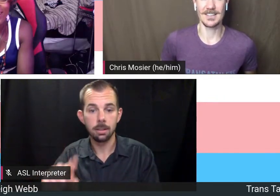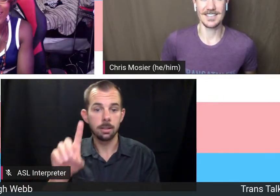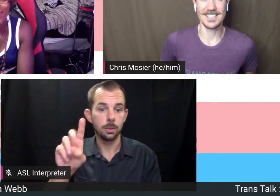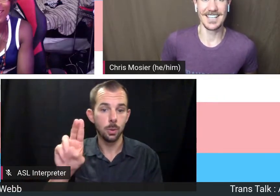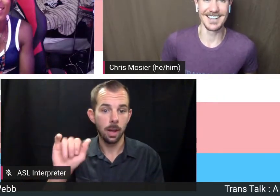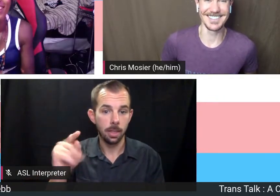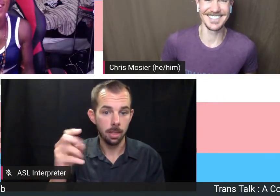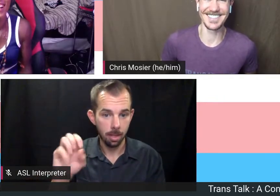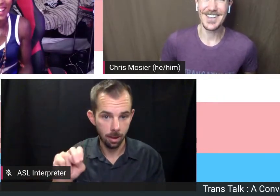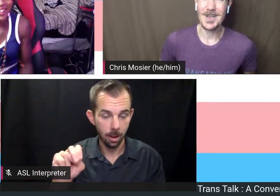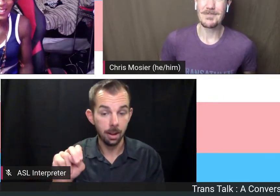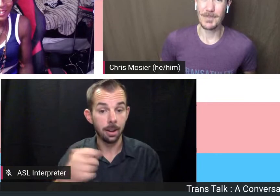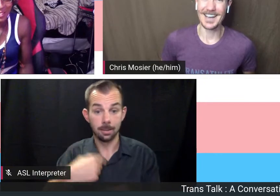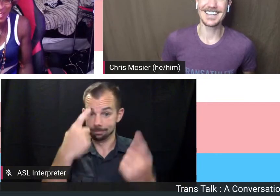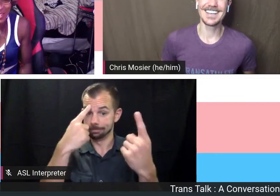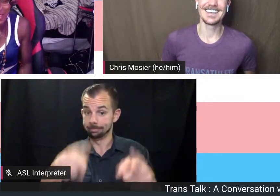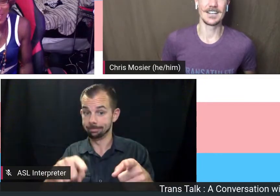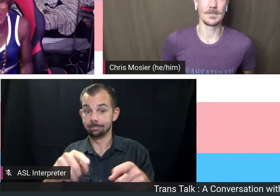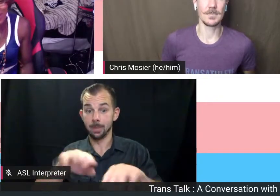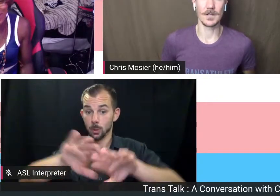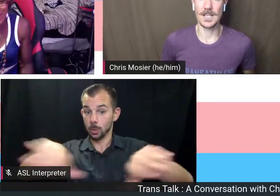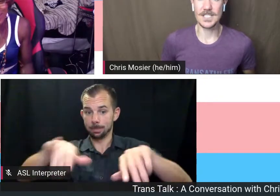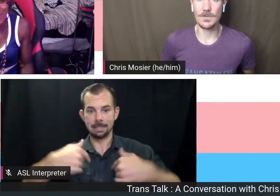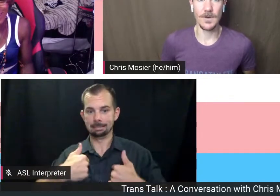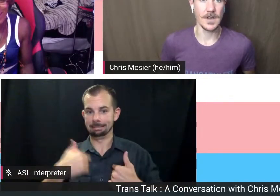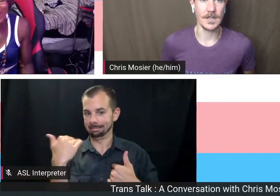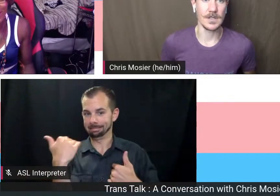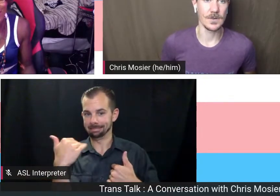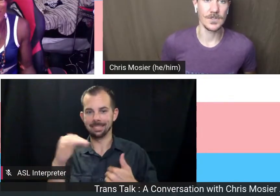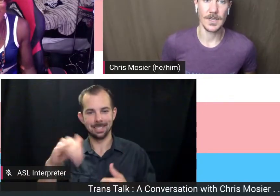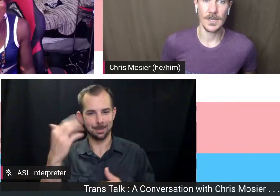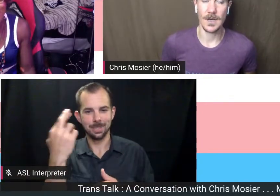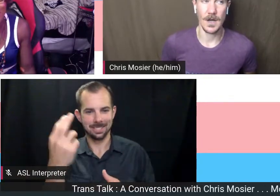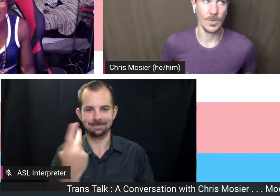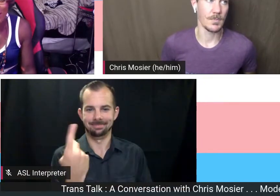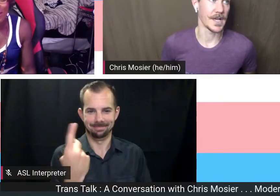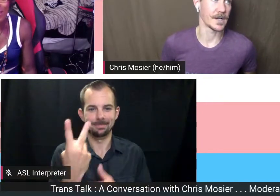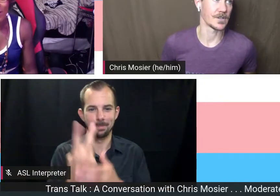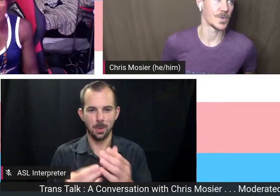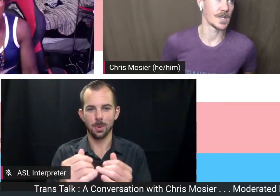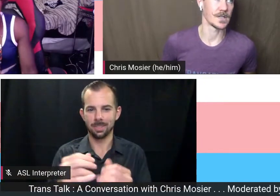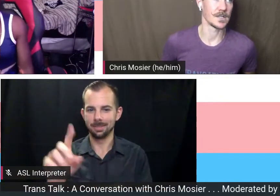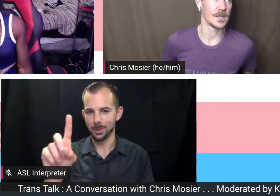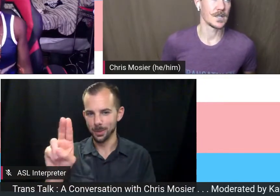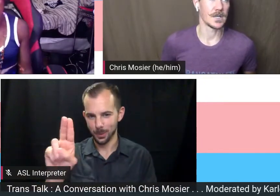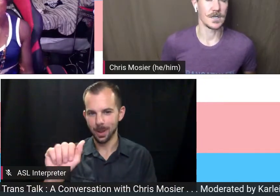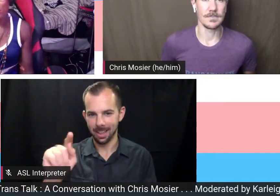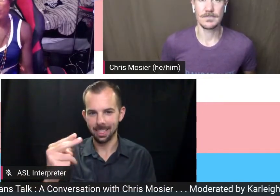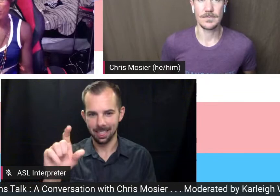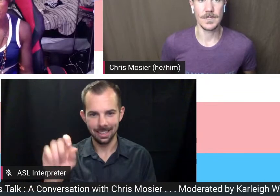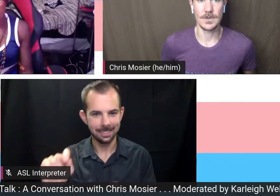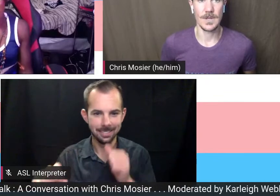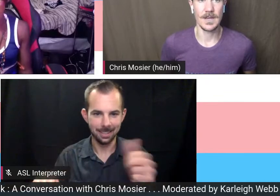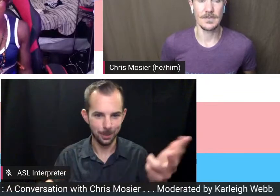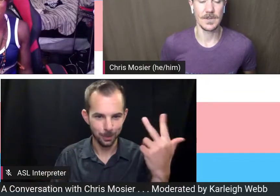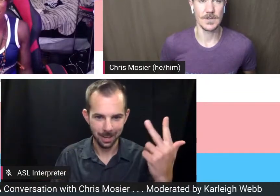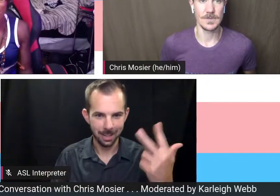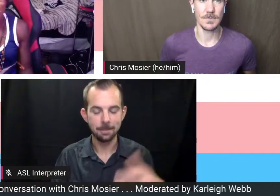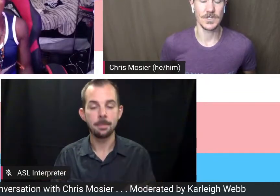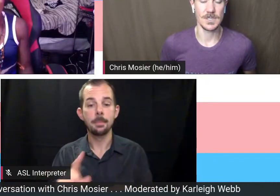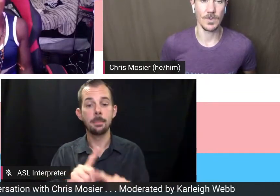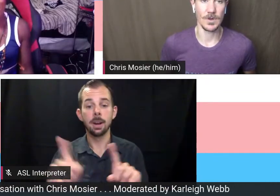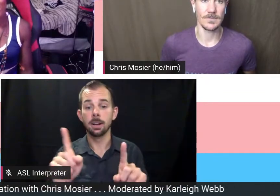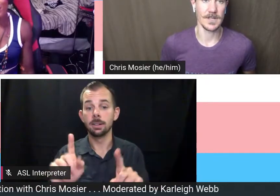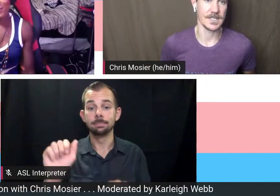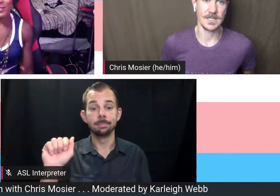are duathletes. But it's so fun, doing an aqua bike or doing any of